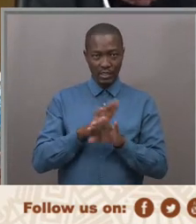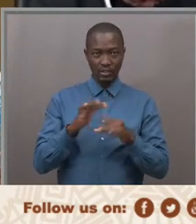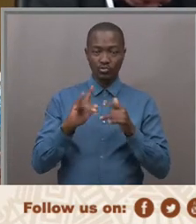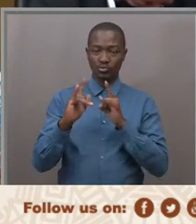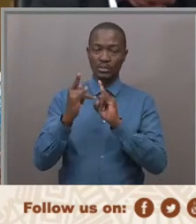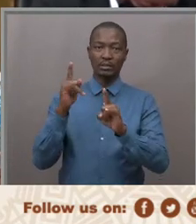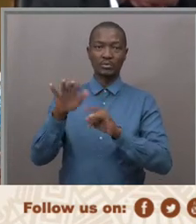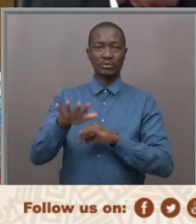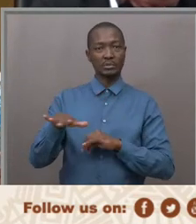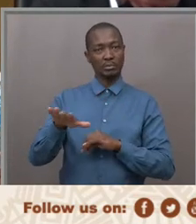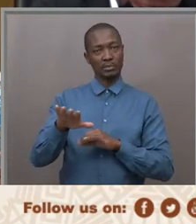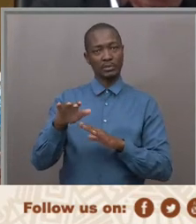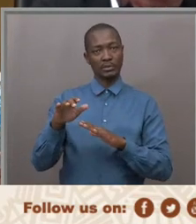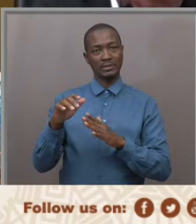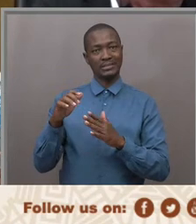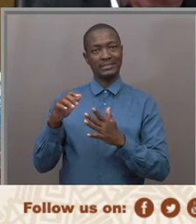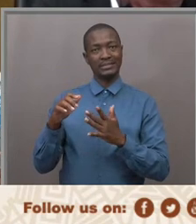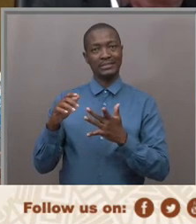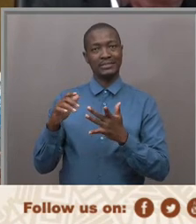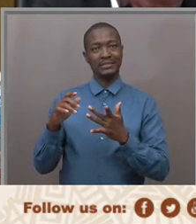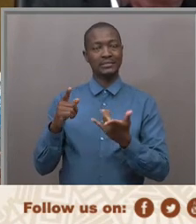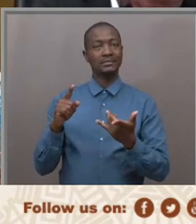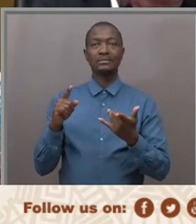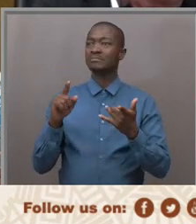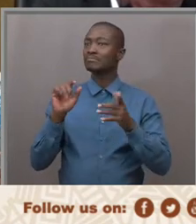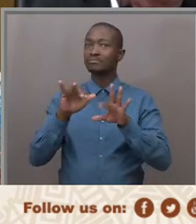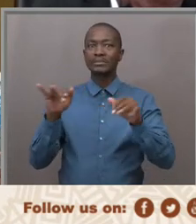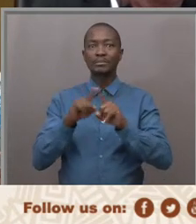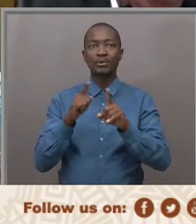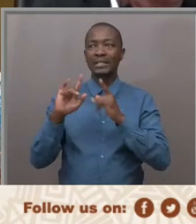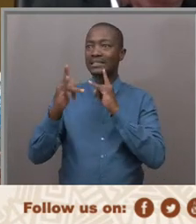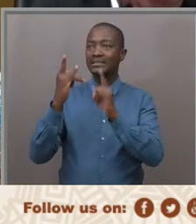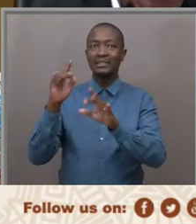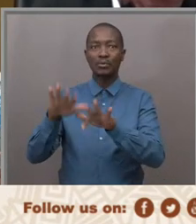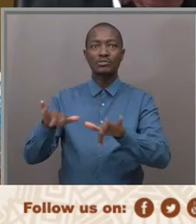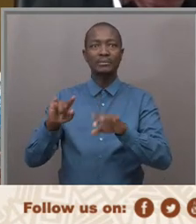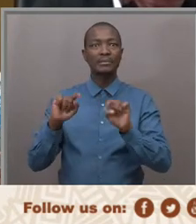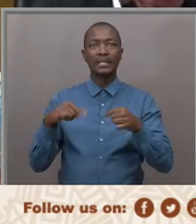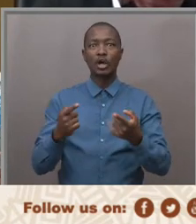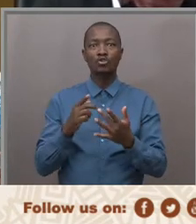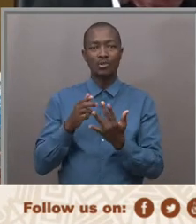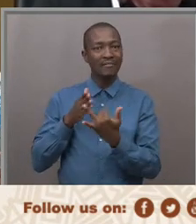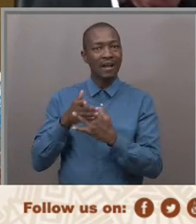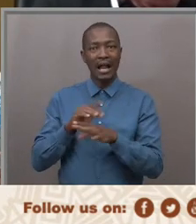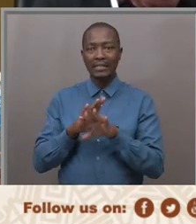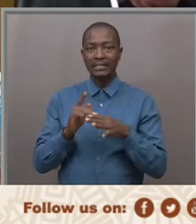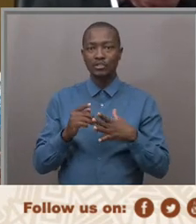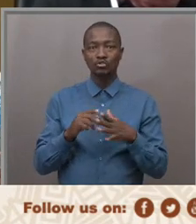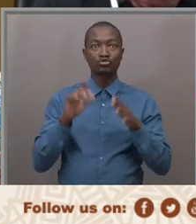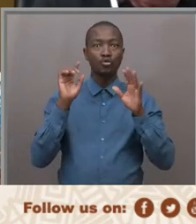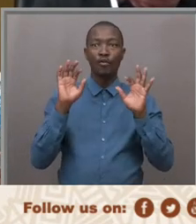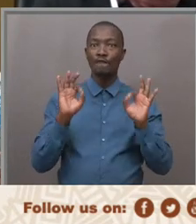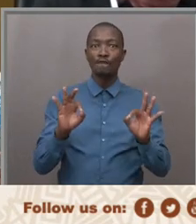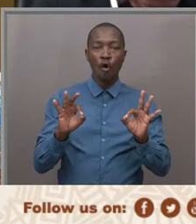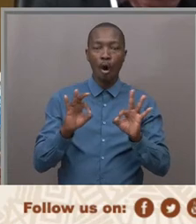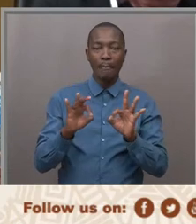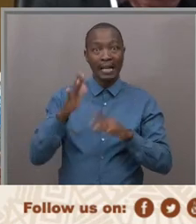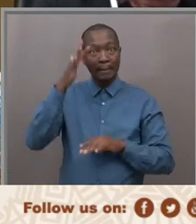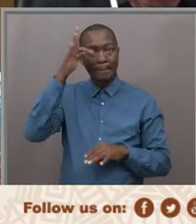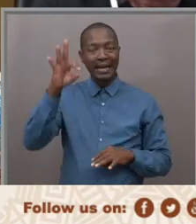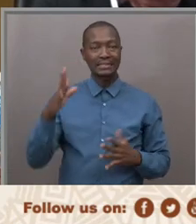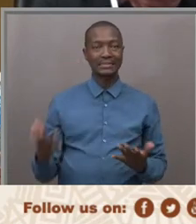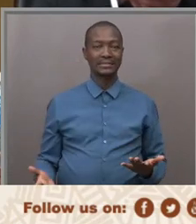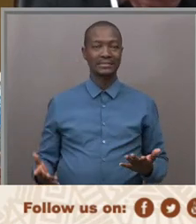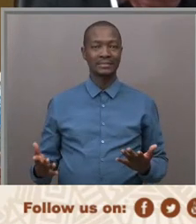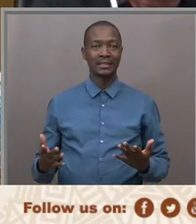the Township Economy Fund. People in the townships cannot have access to formal banks to support their own businesses. So the Township